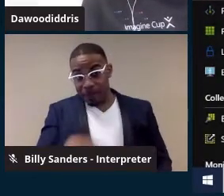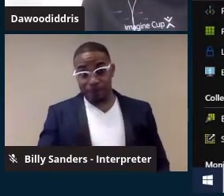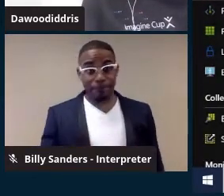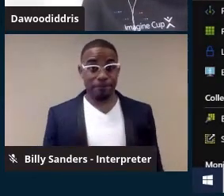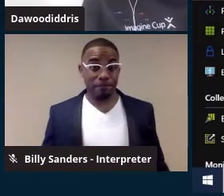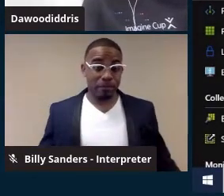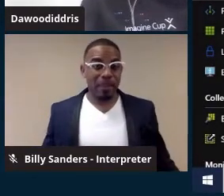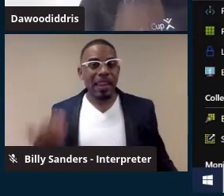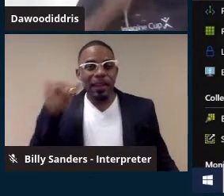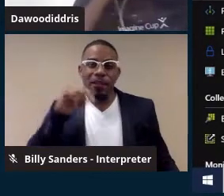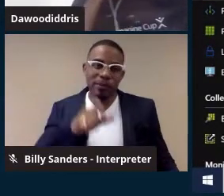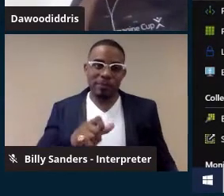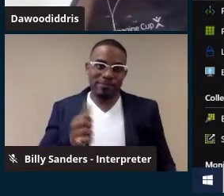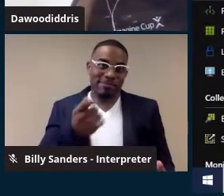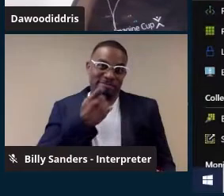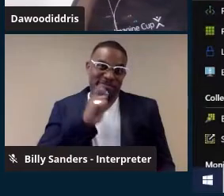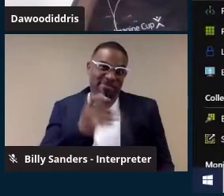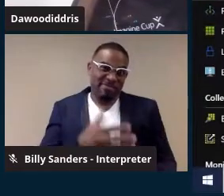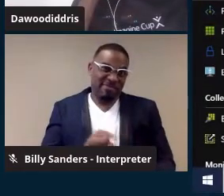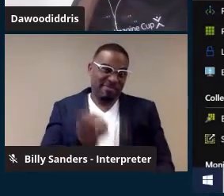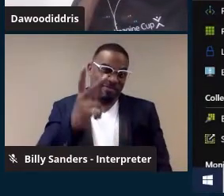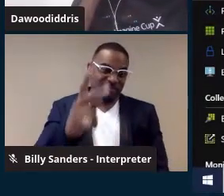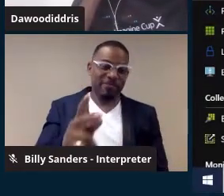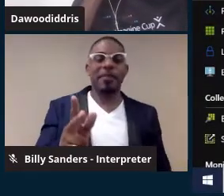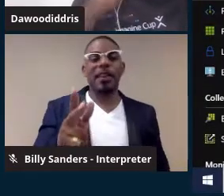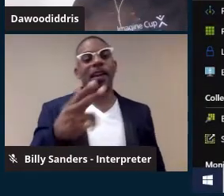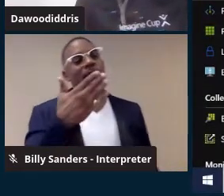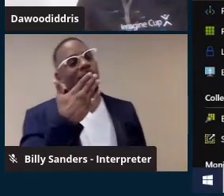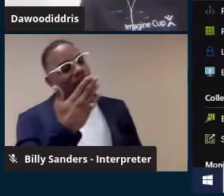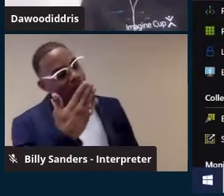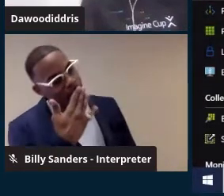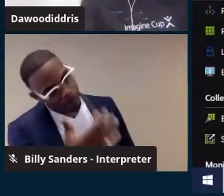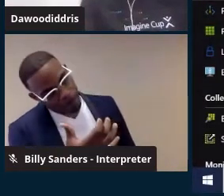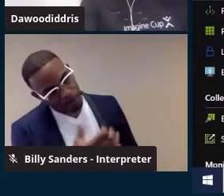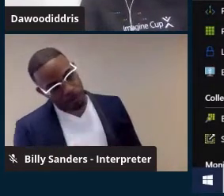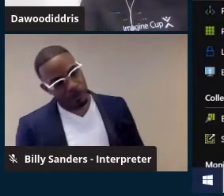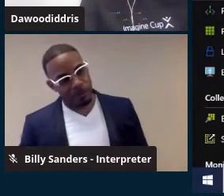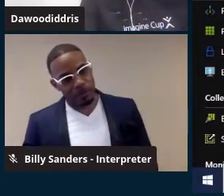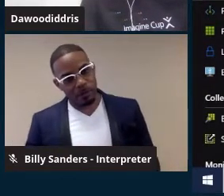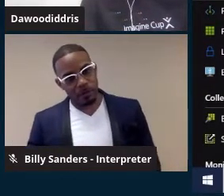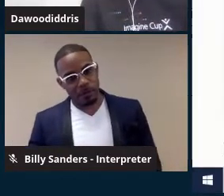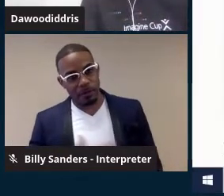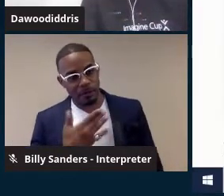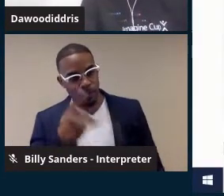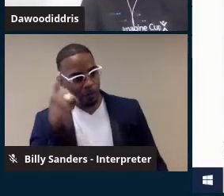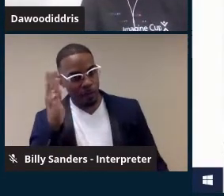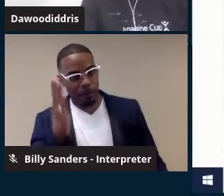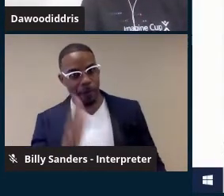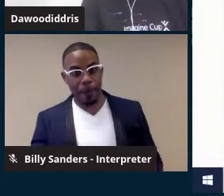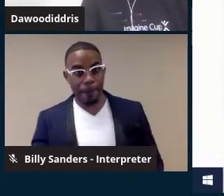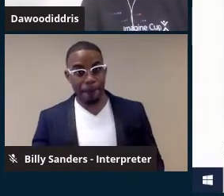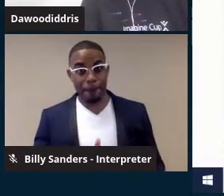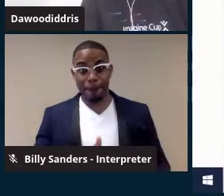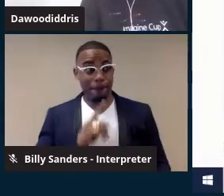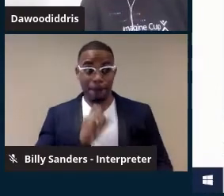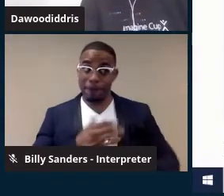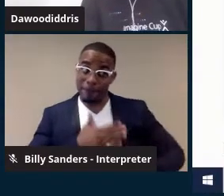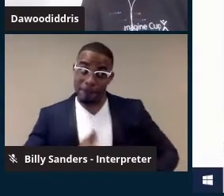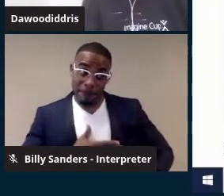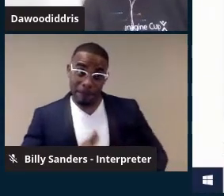so that's a good question there. Thank you. Thank you very much for this session. Welcome. Yes, really enjoyed